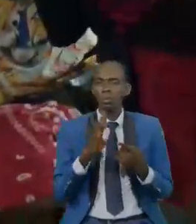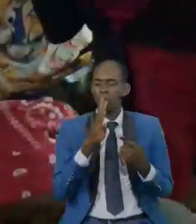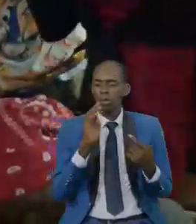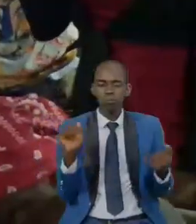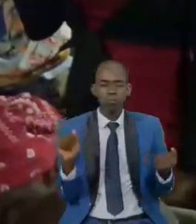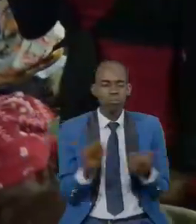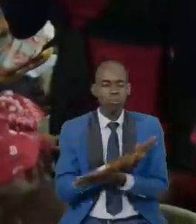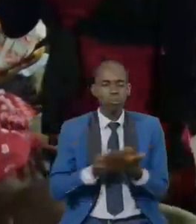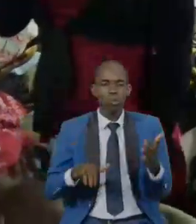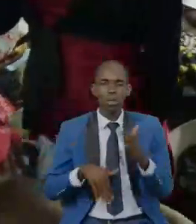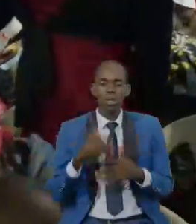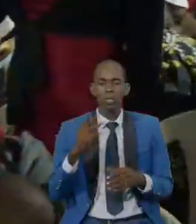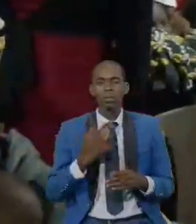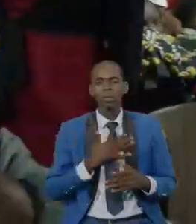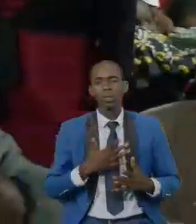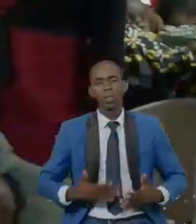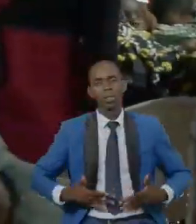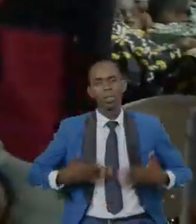my life.